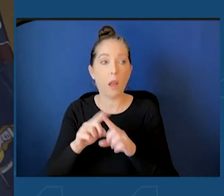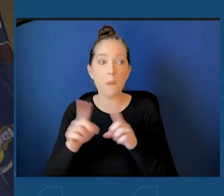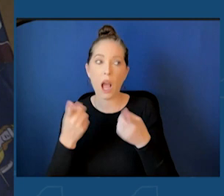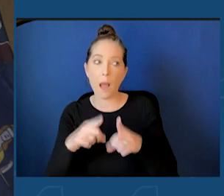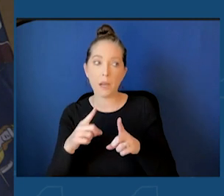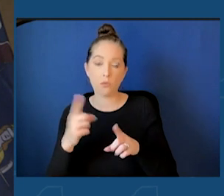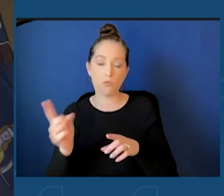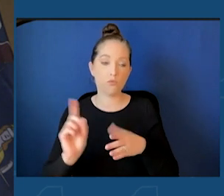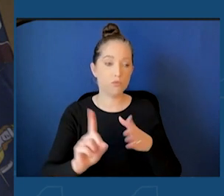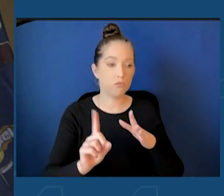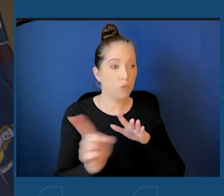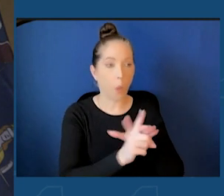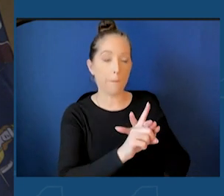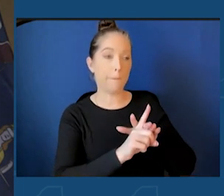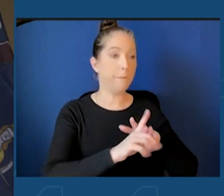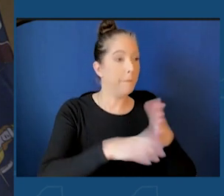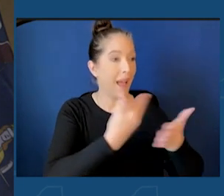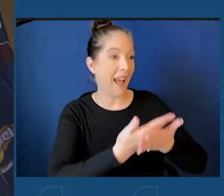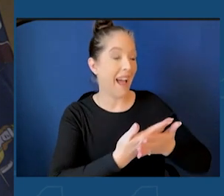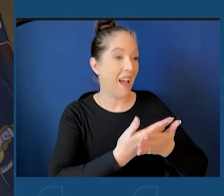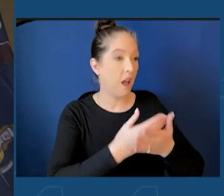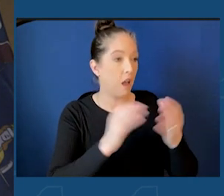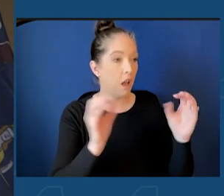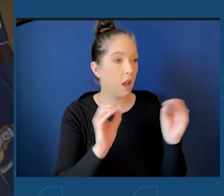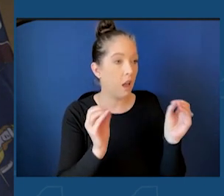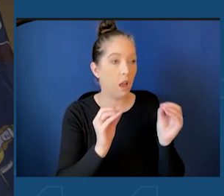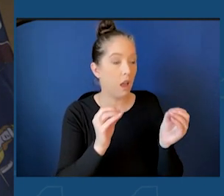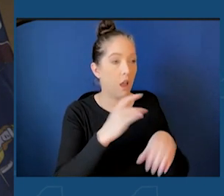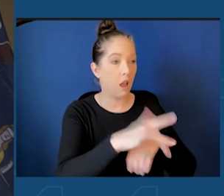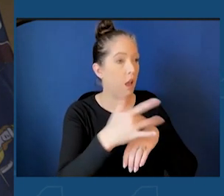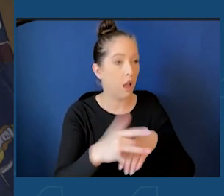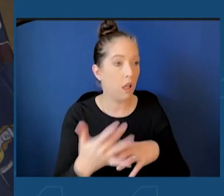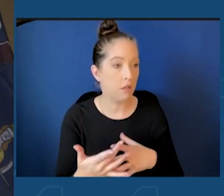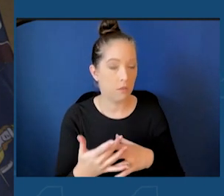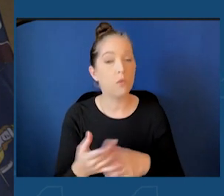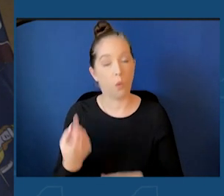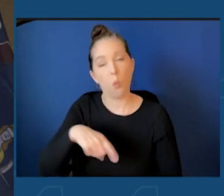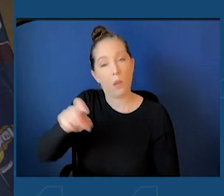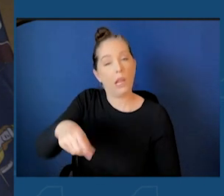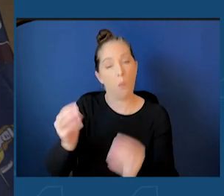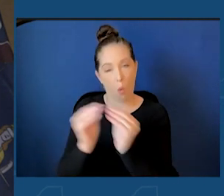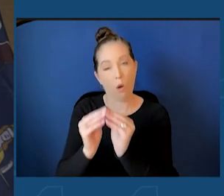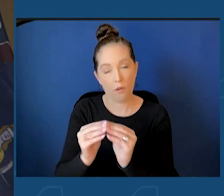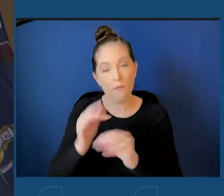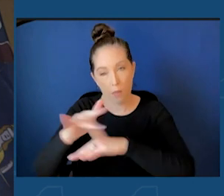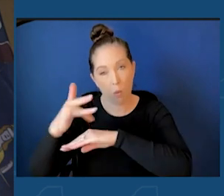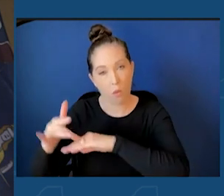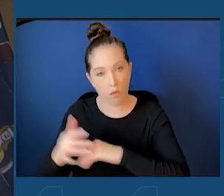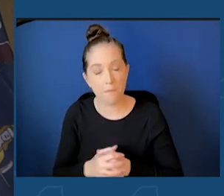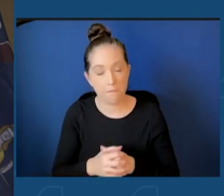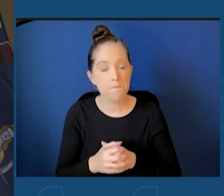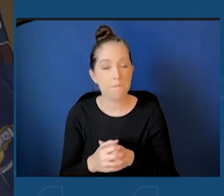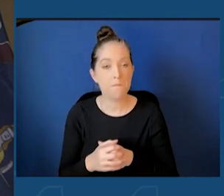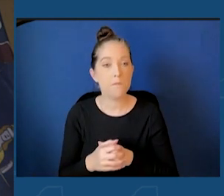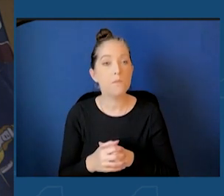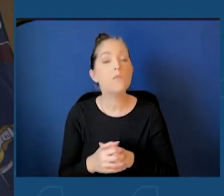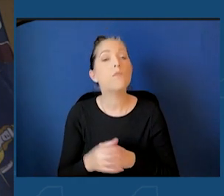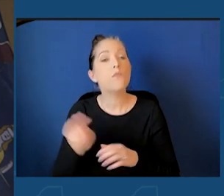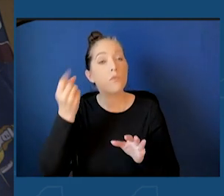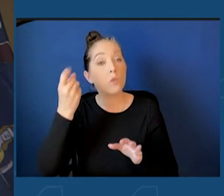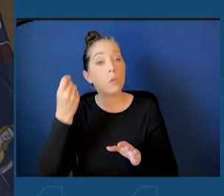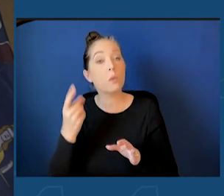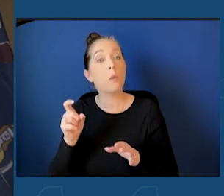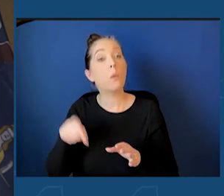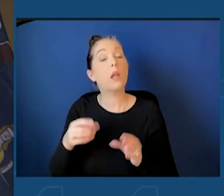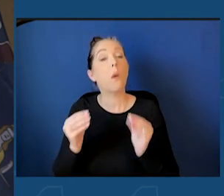have you achieved? So we need more beds online. But also, we have to fund supportive and